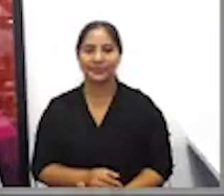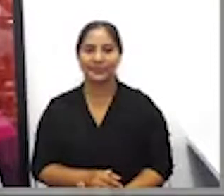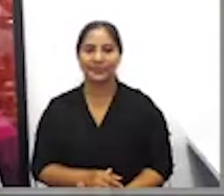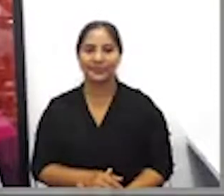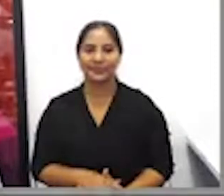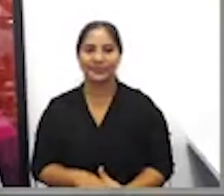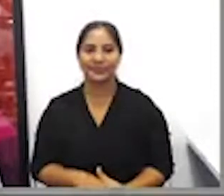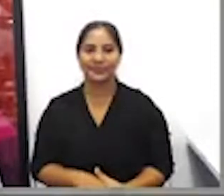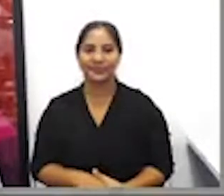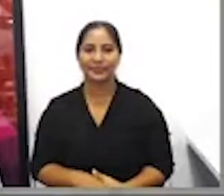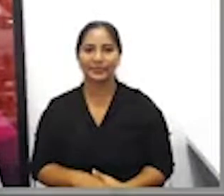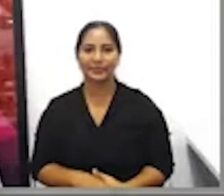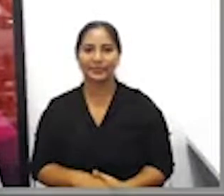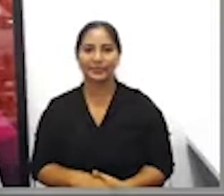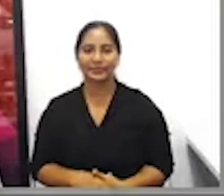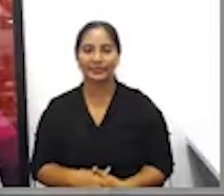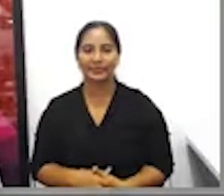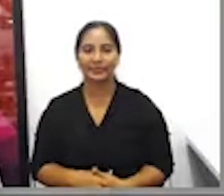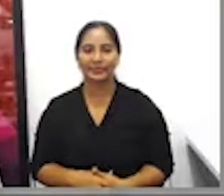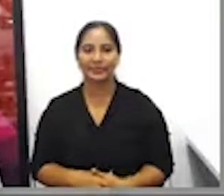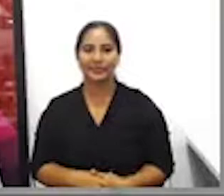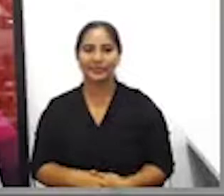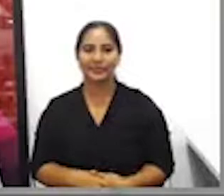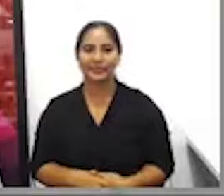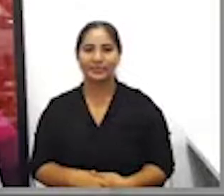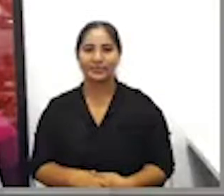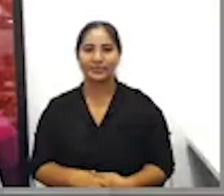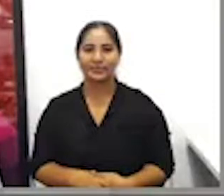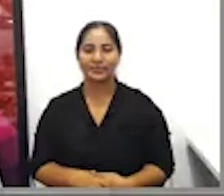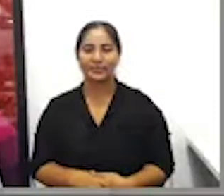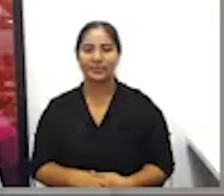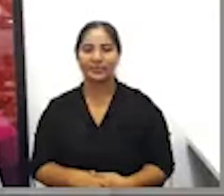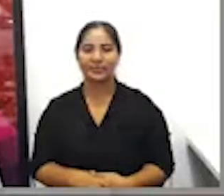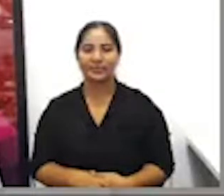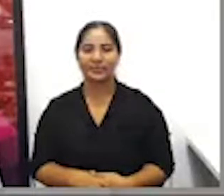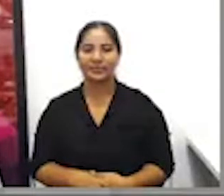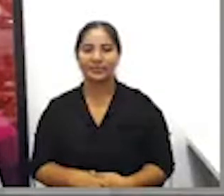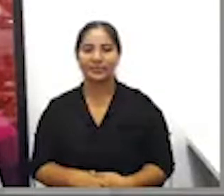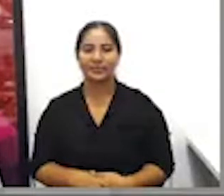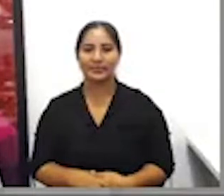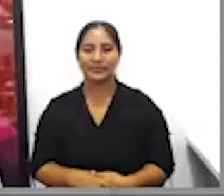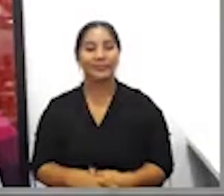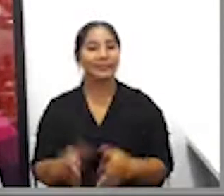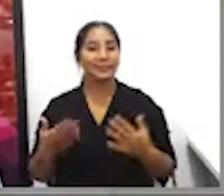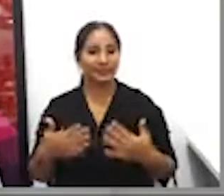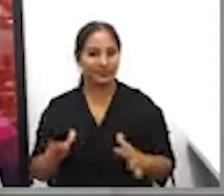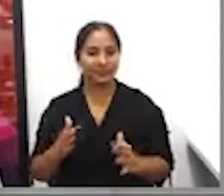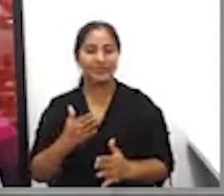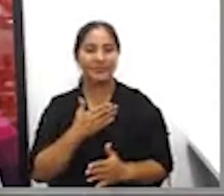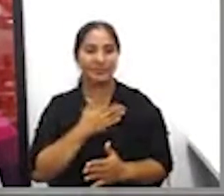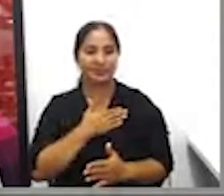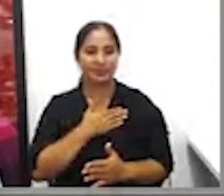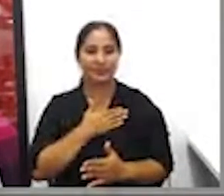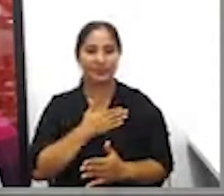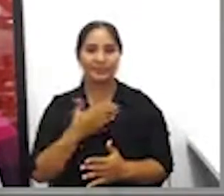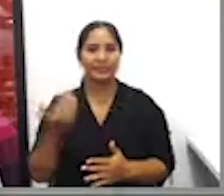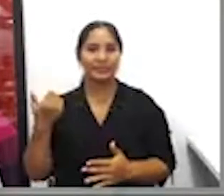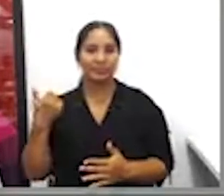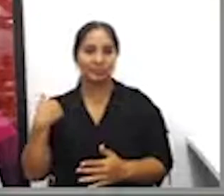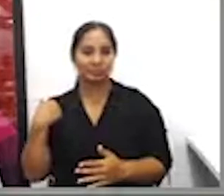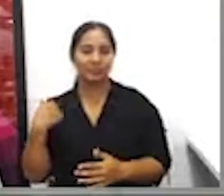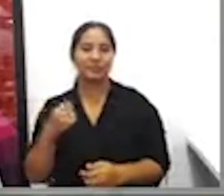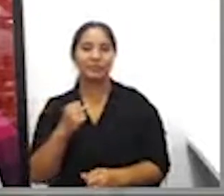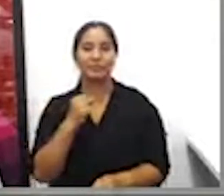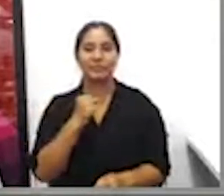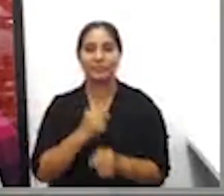international global consulting business. And I did that for several years before going back into government, and then ultimately